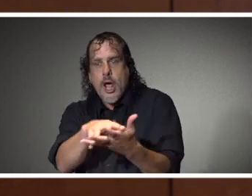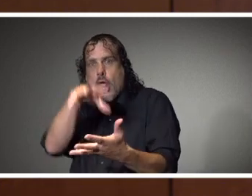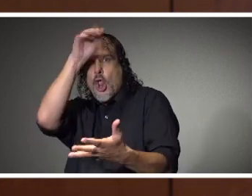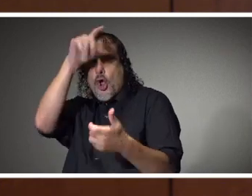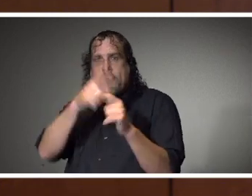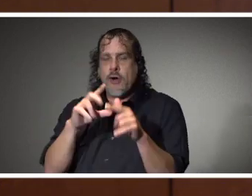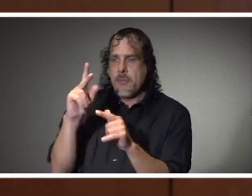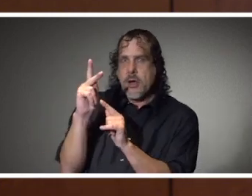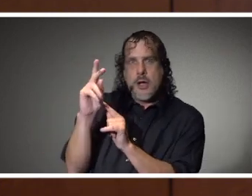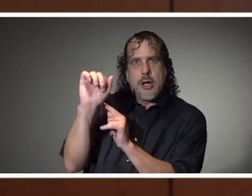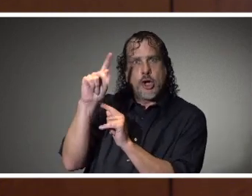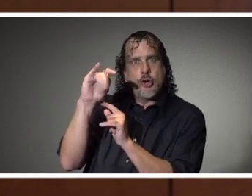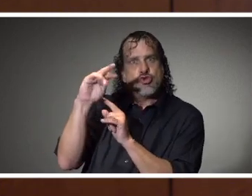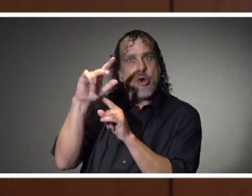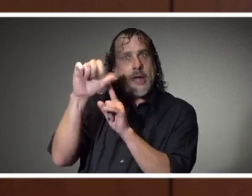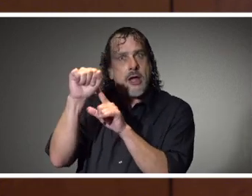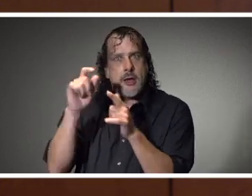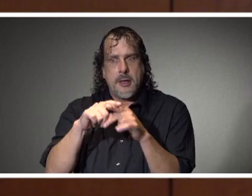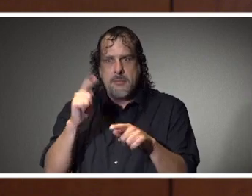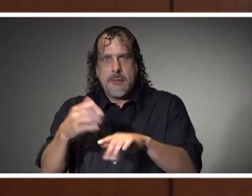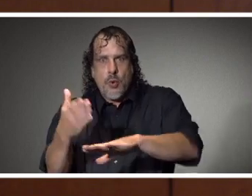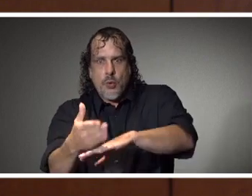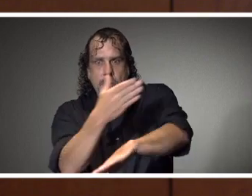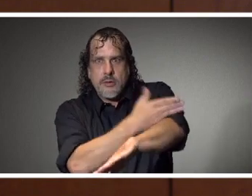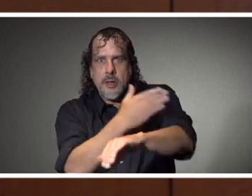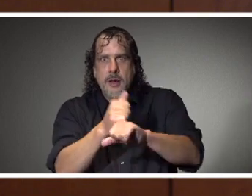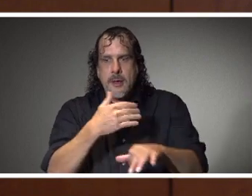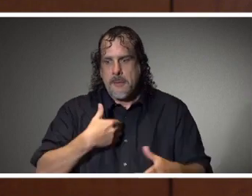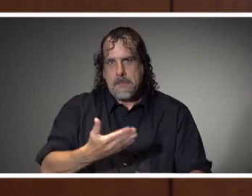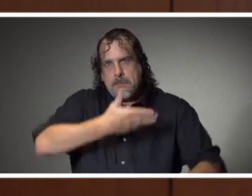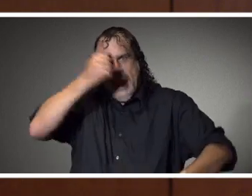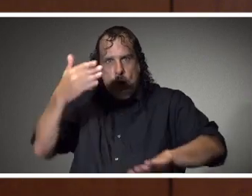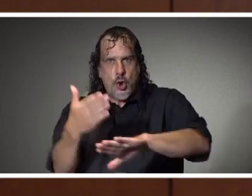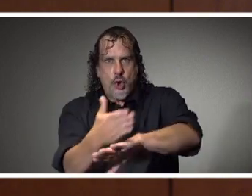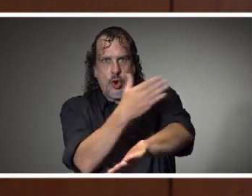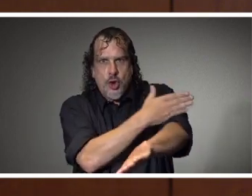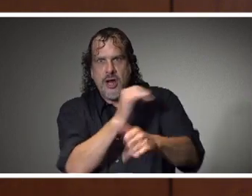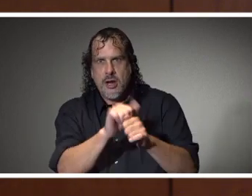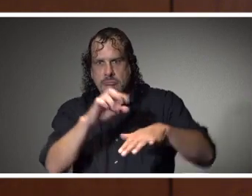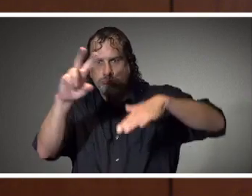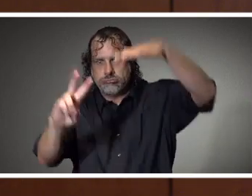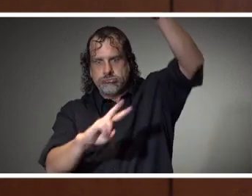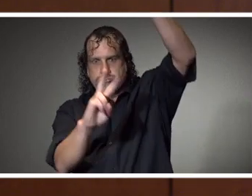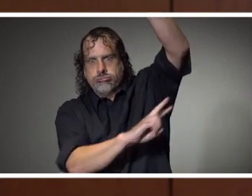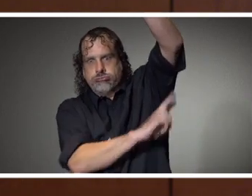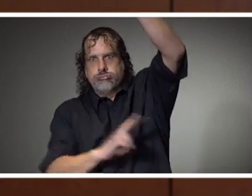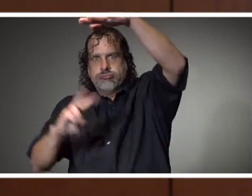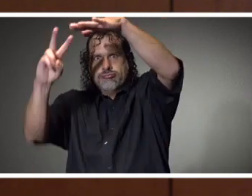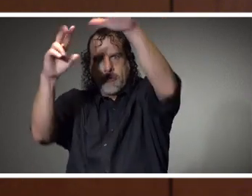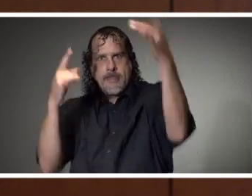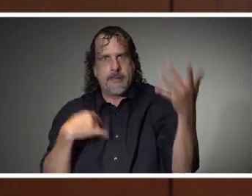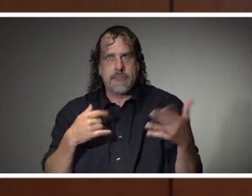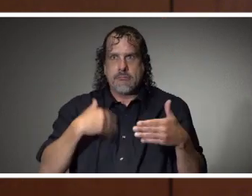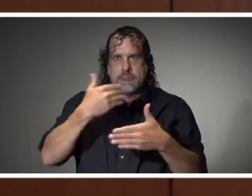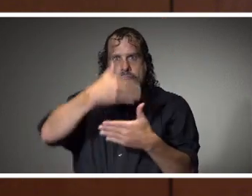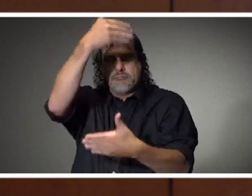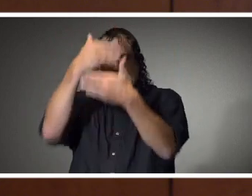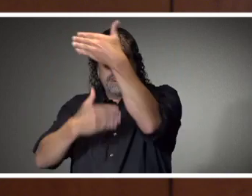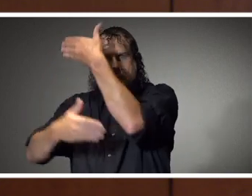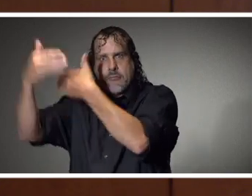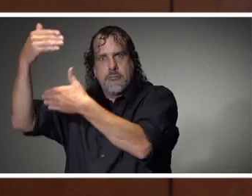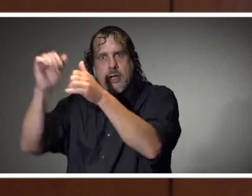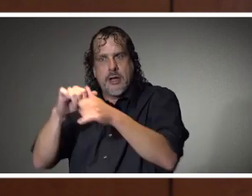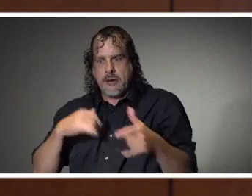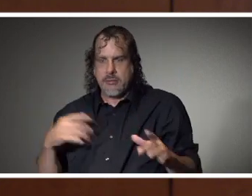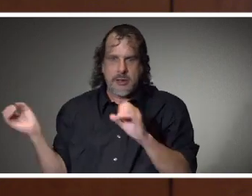others, rebuilding harder, rebuilding those necessary services that need to be turned back on